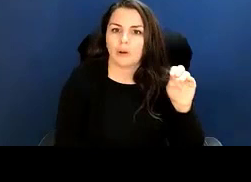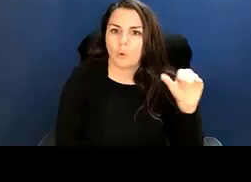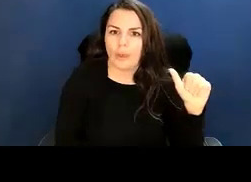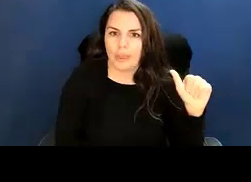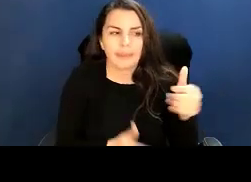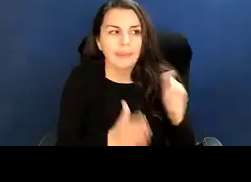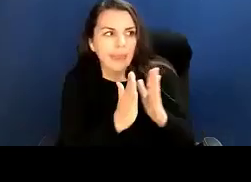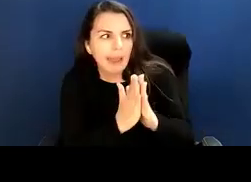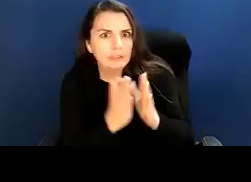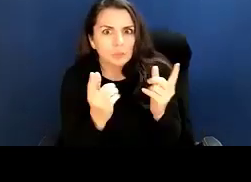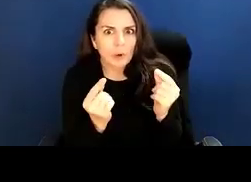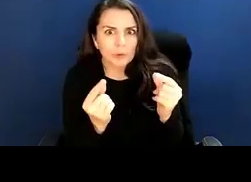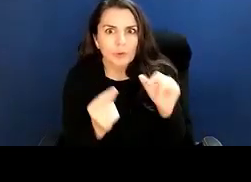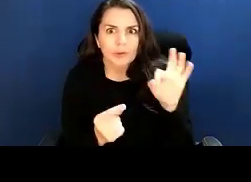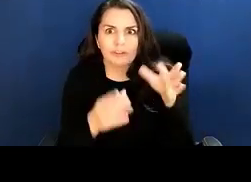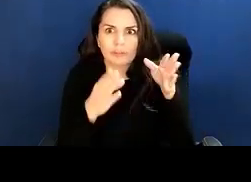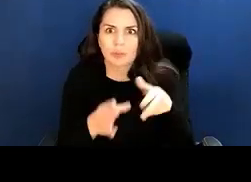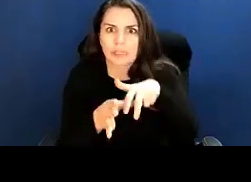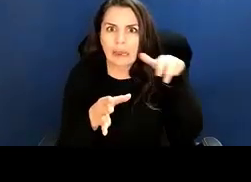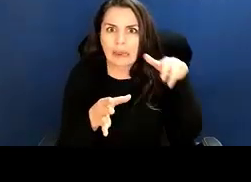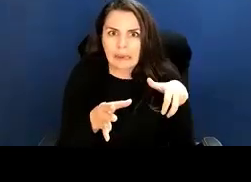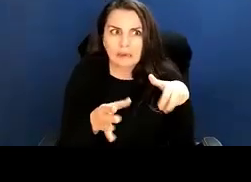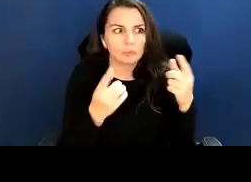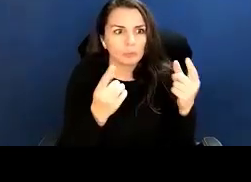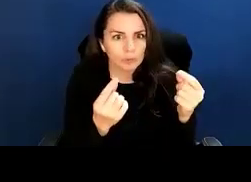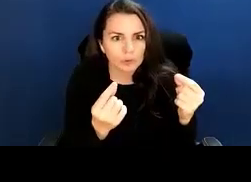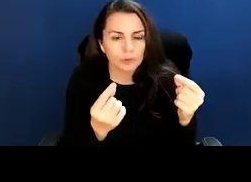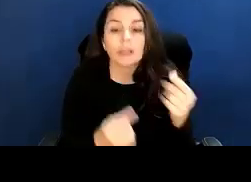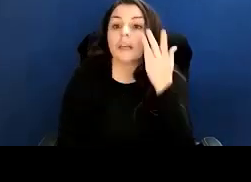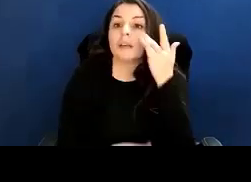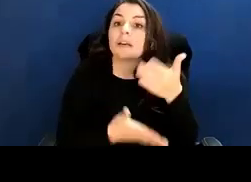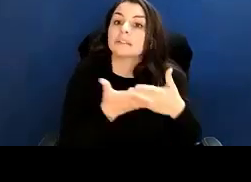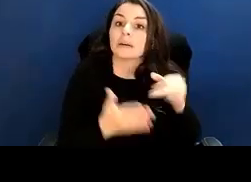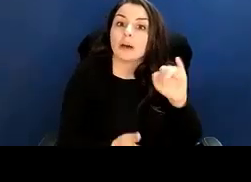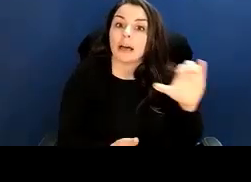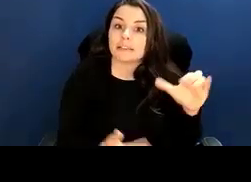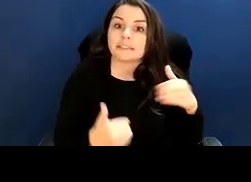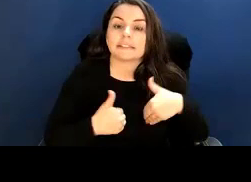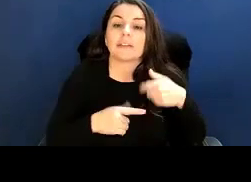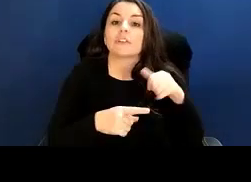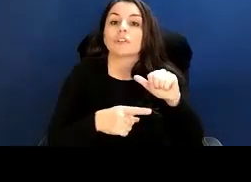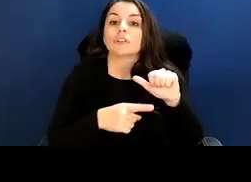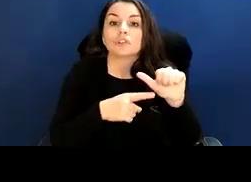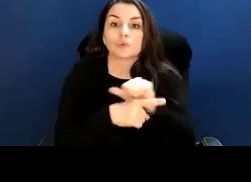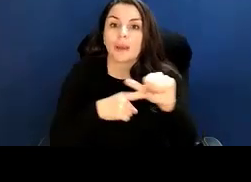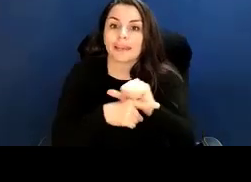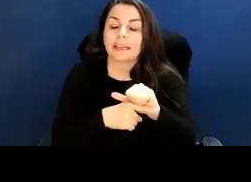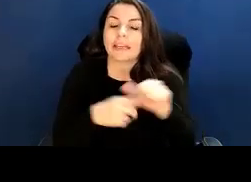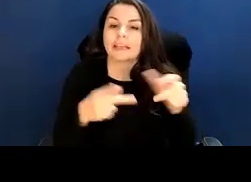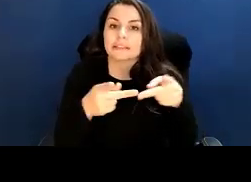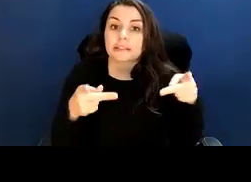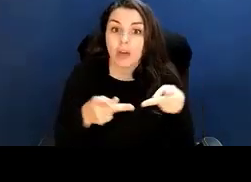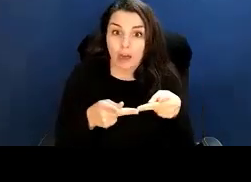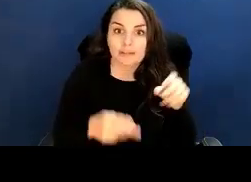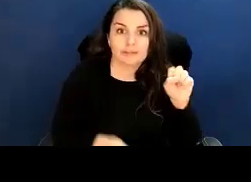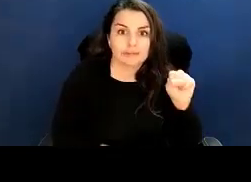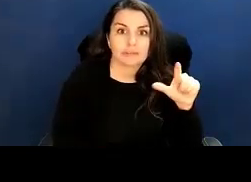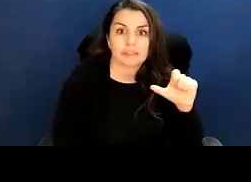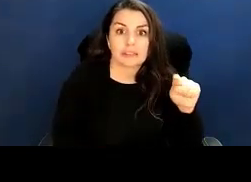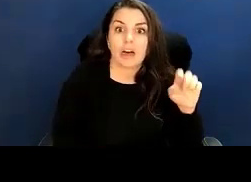thought research was my passion, but it's not a good fit for me and I need to terminate early. In that case, you'll